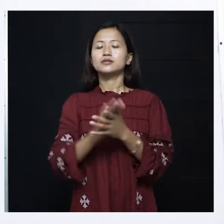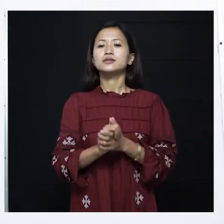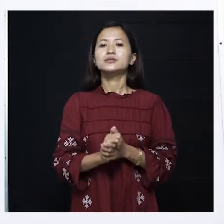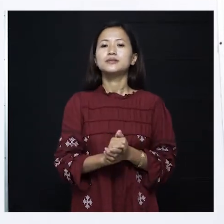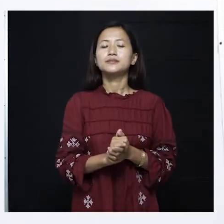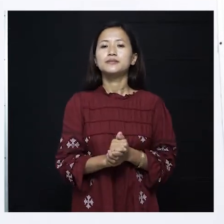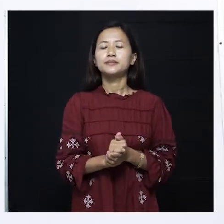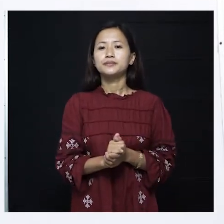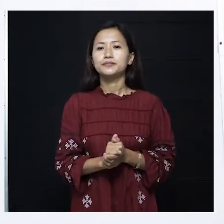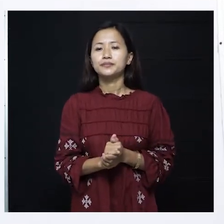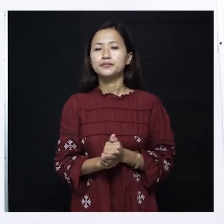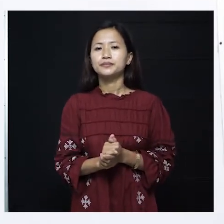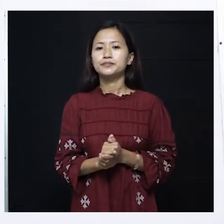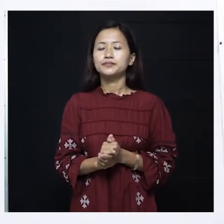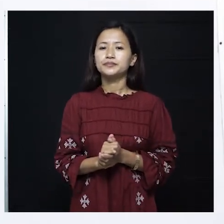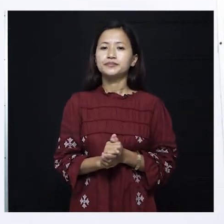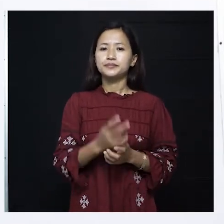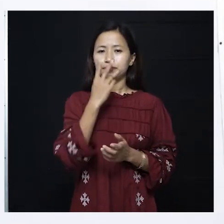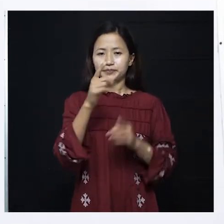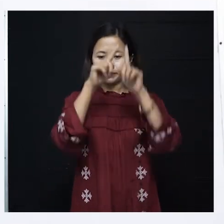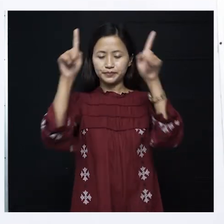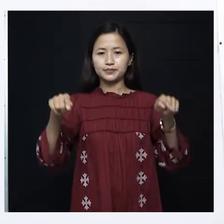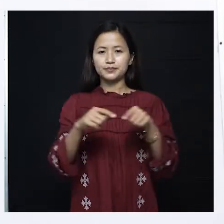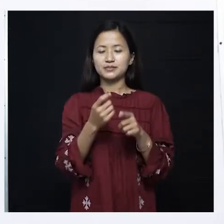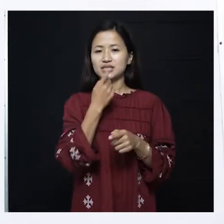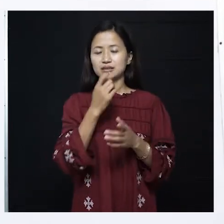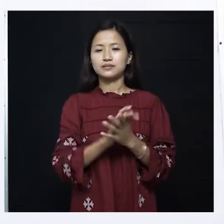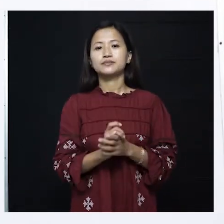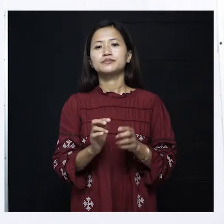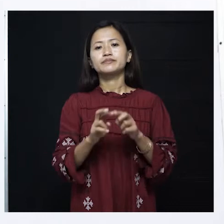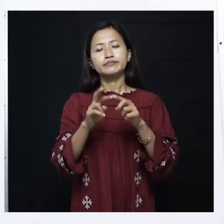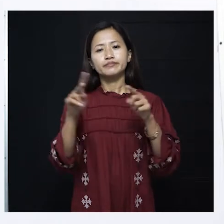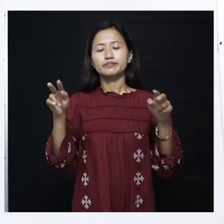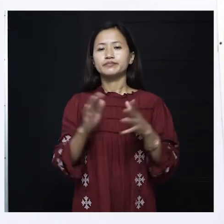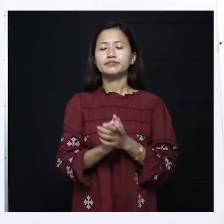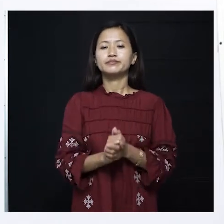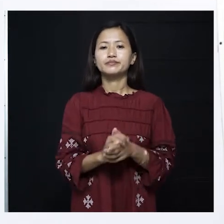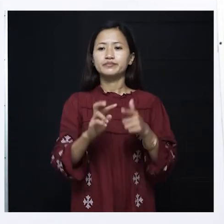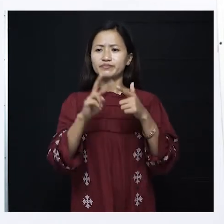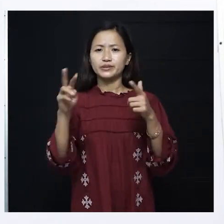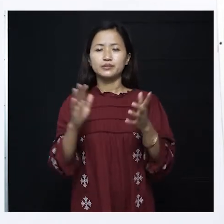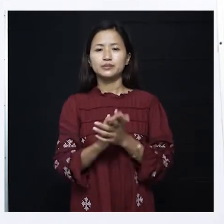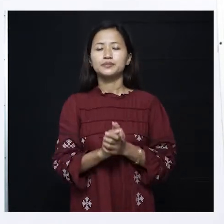is called as the, okay, we'll just write it here, the different types.